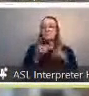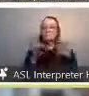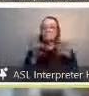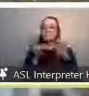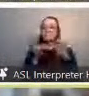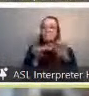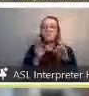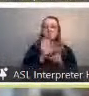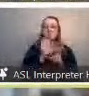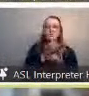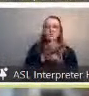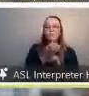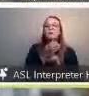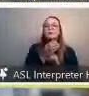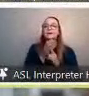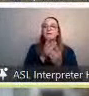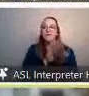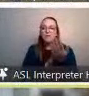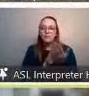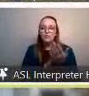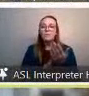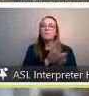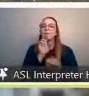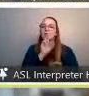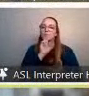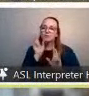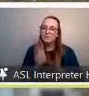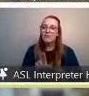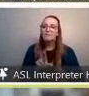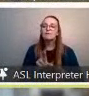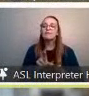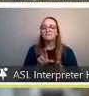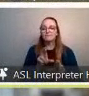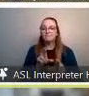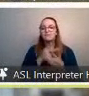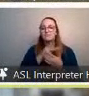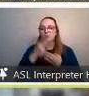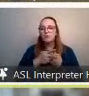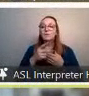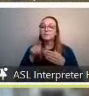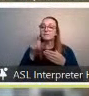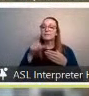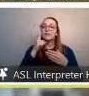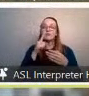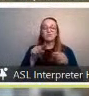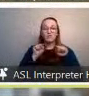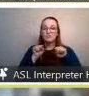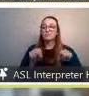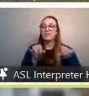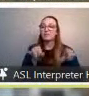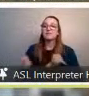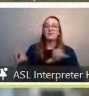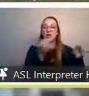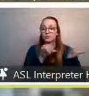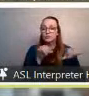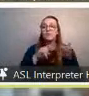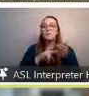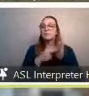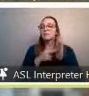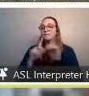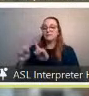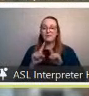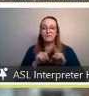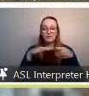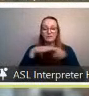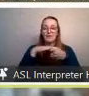responsive pre-K programs, the need for aligning standards to ensure that children in different settings receive the